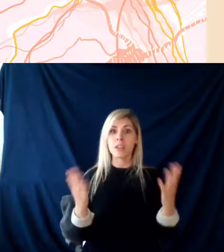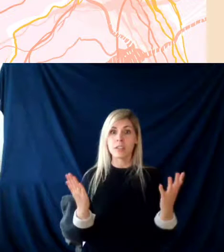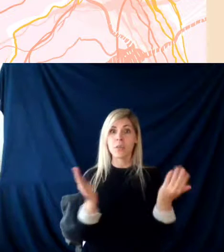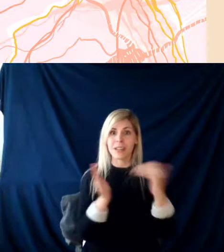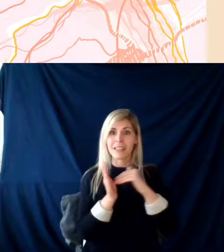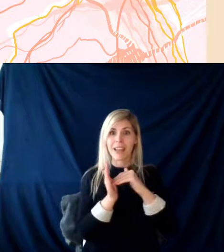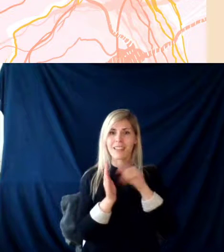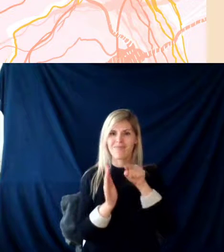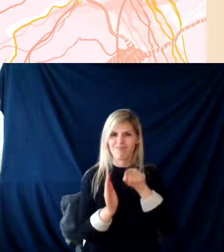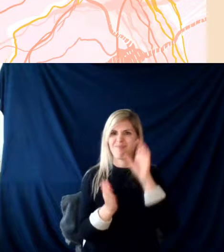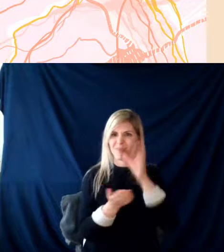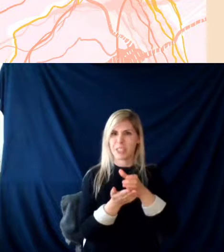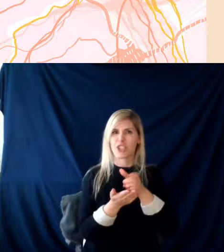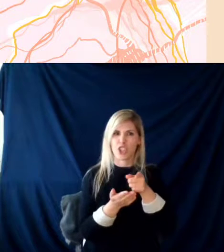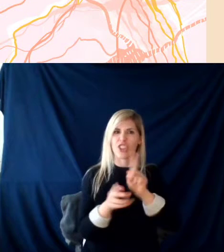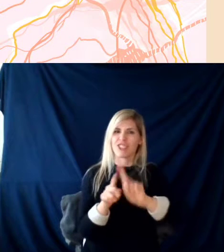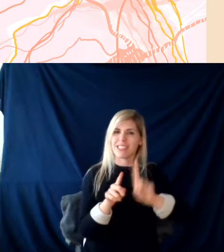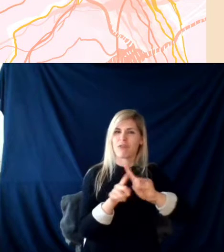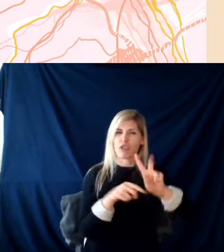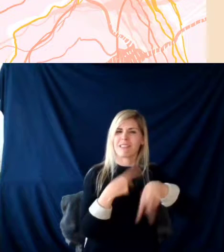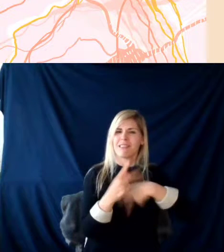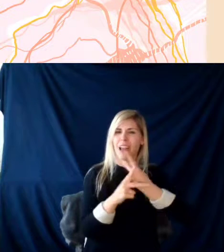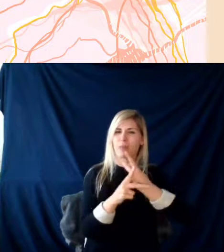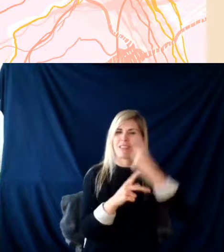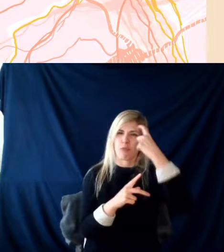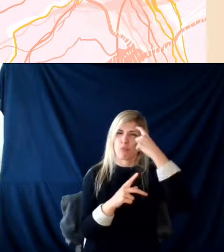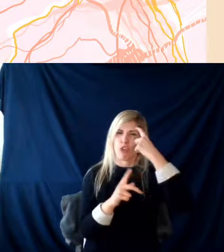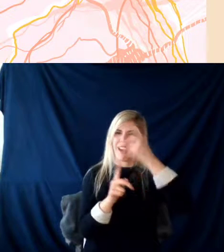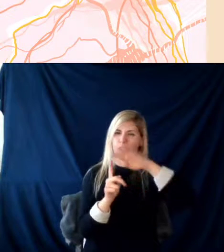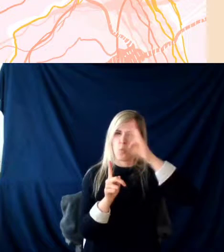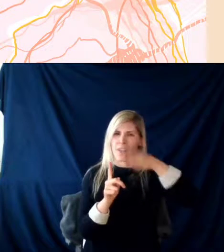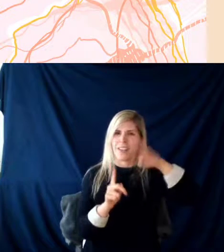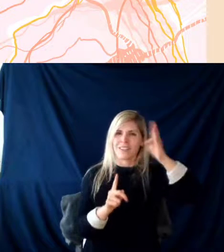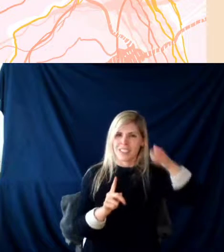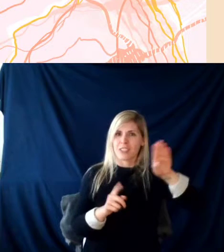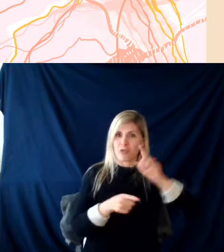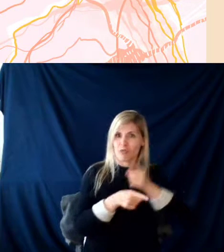So again, these are like the different types of brain waves, but